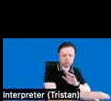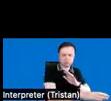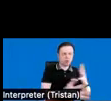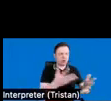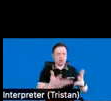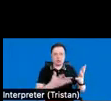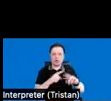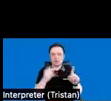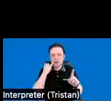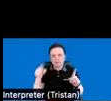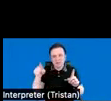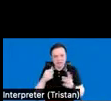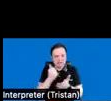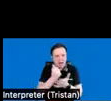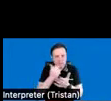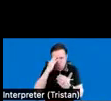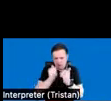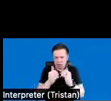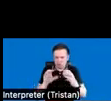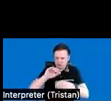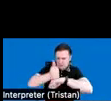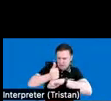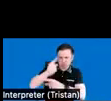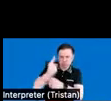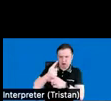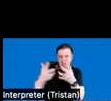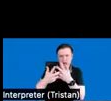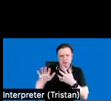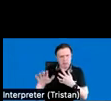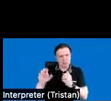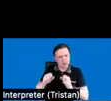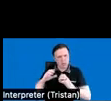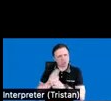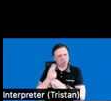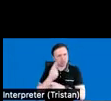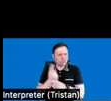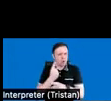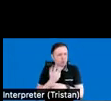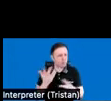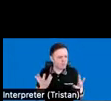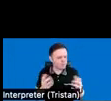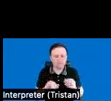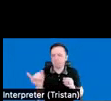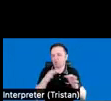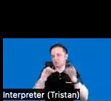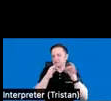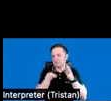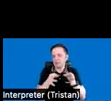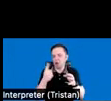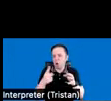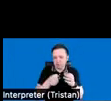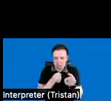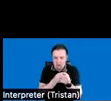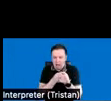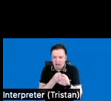assistance to position the device precisely to be able to use it. They talk about the constant need to advocate and